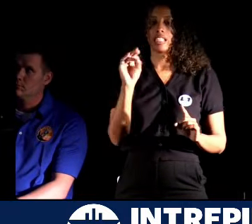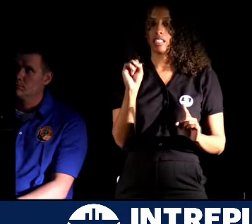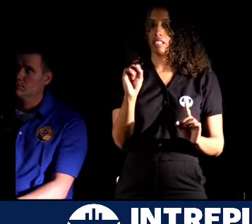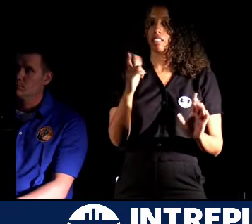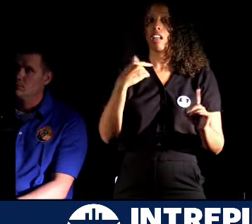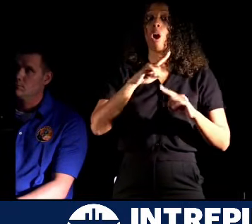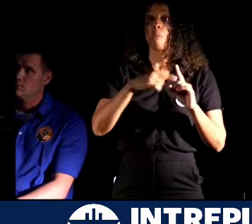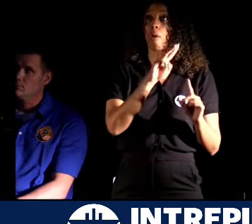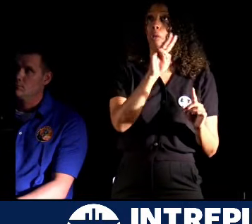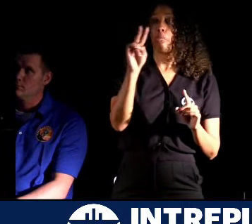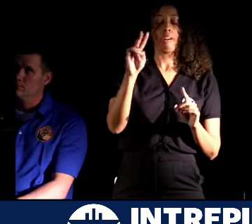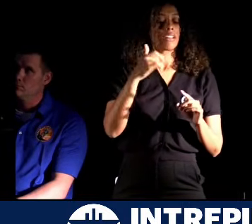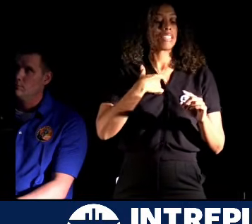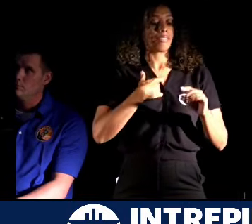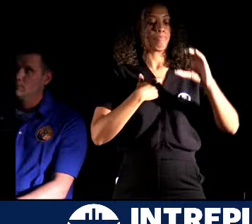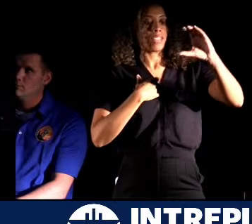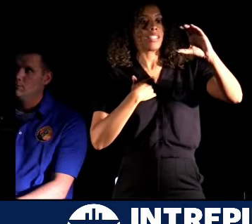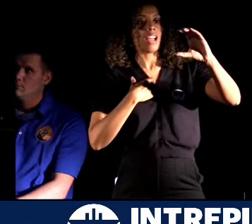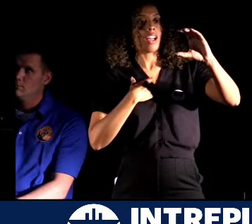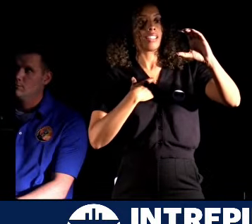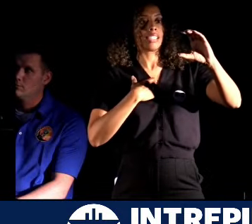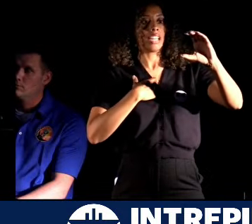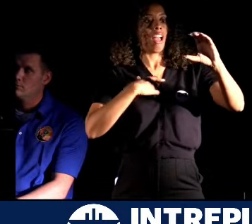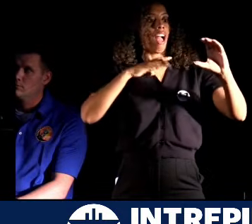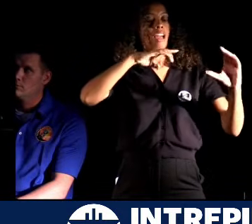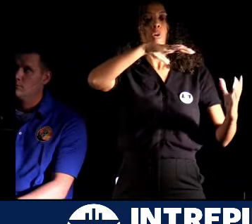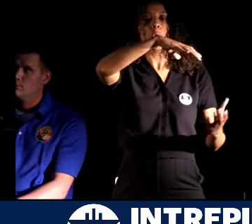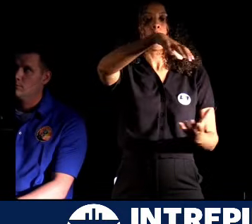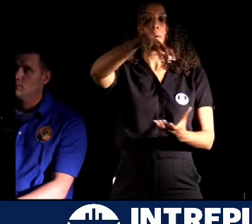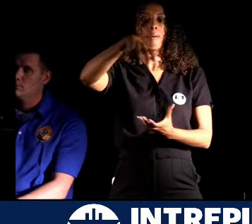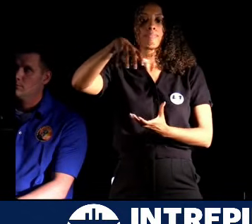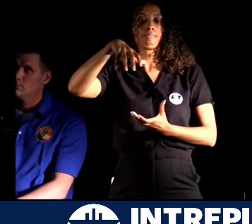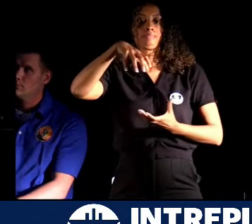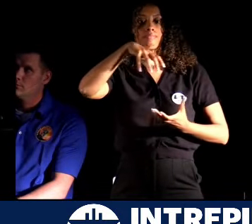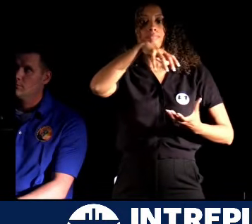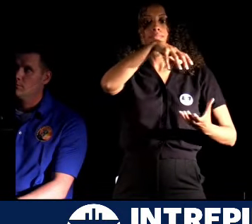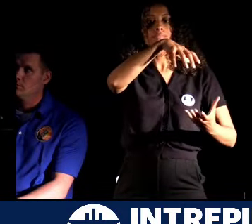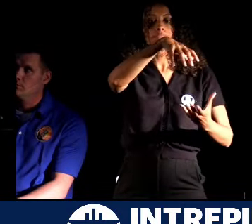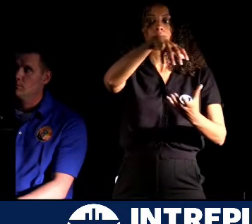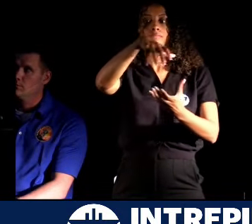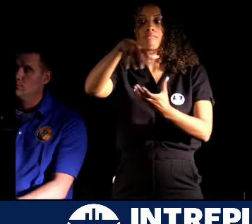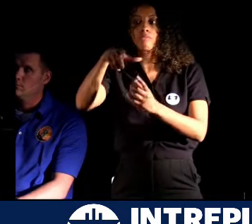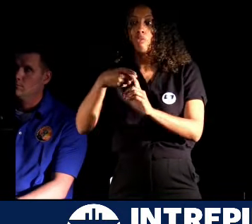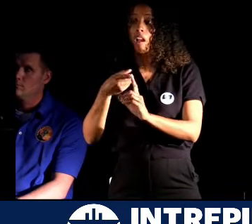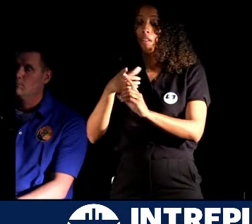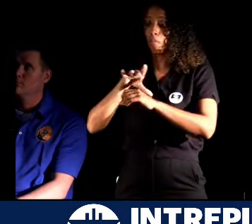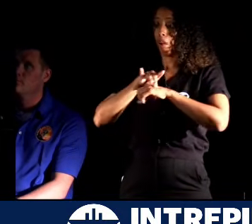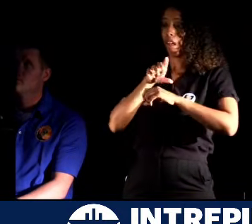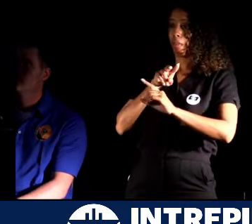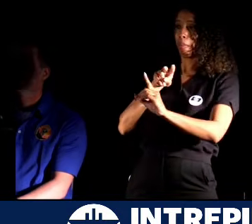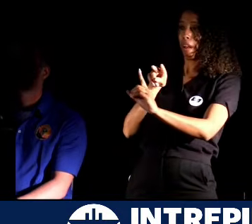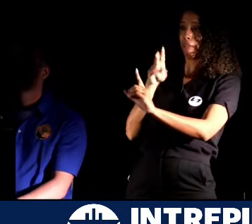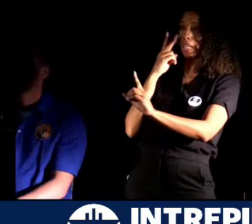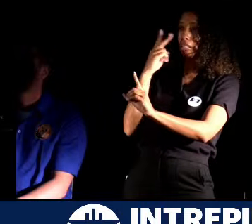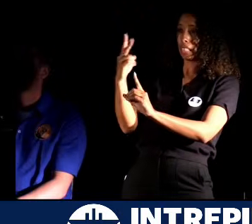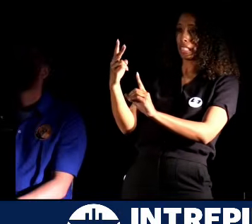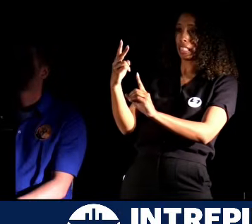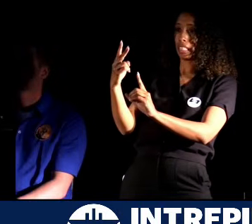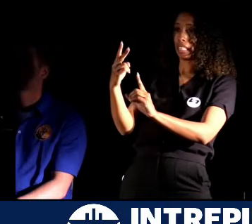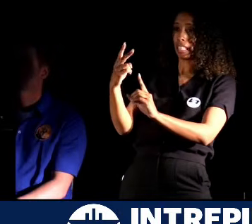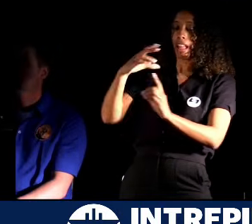when you look at the orbit of the sun, as seen from Earth, across the year, every month it will be within one